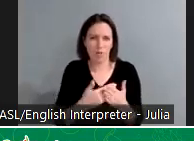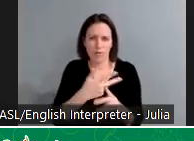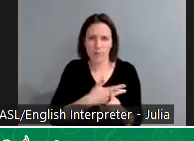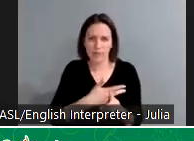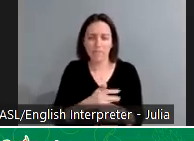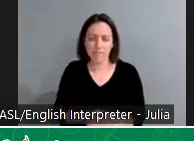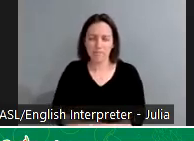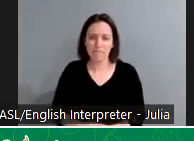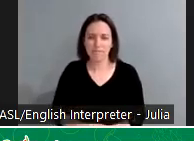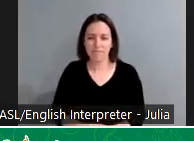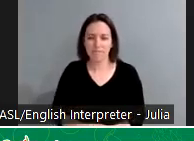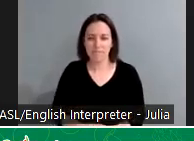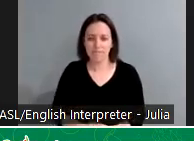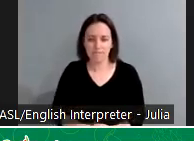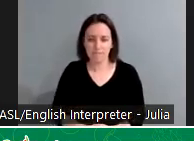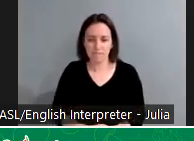month period.